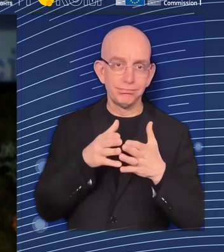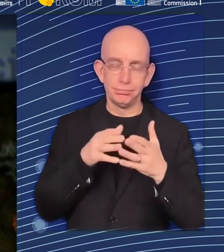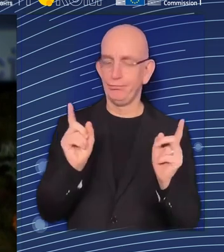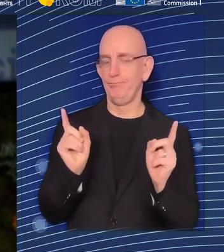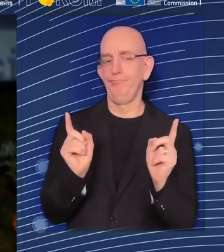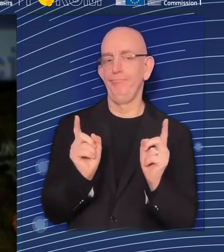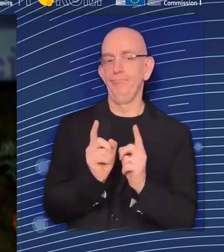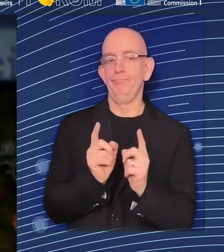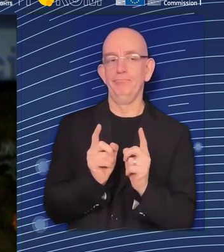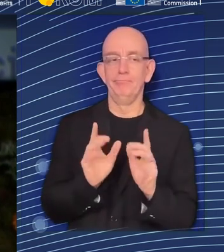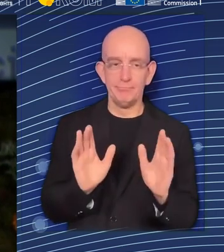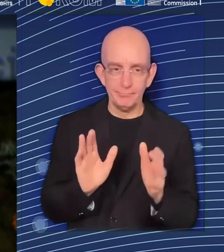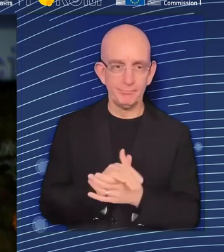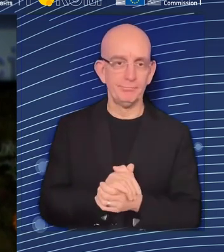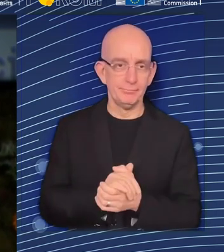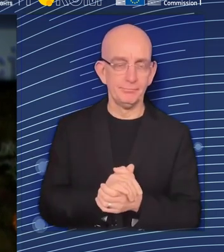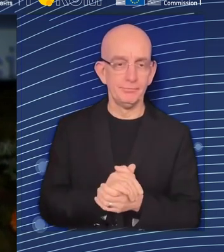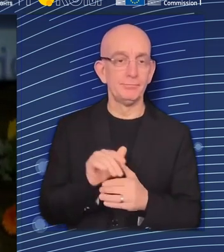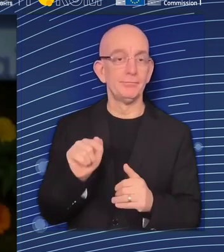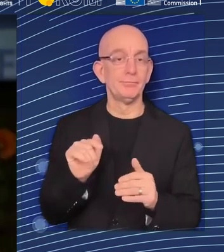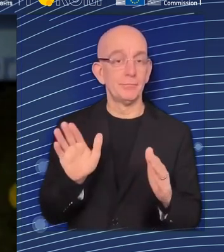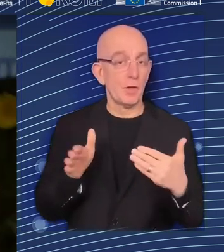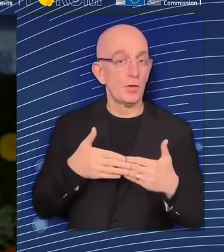welcome Ms. Andriana Sukova.